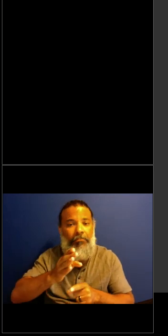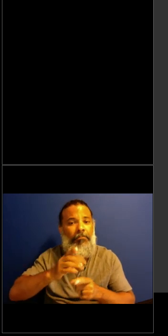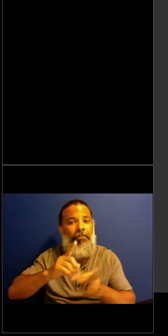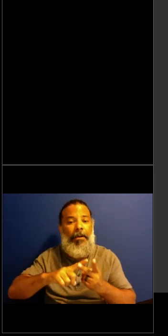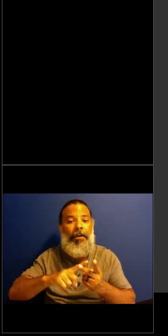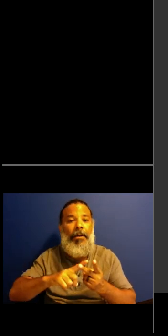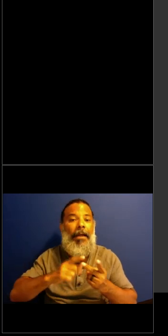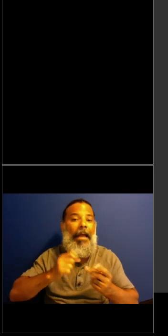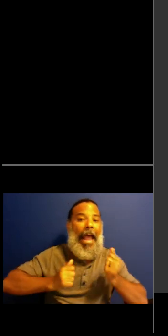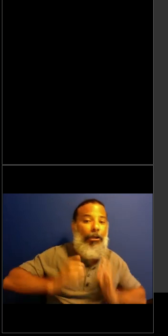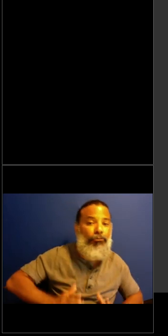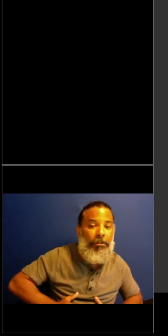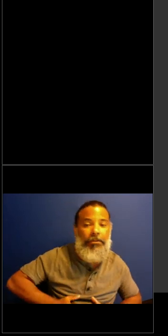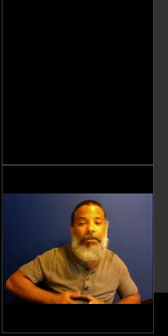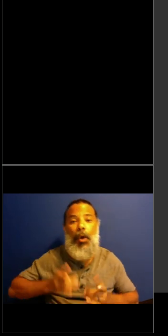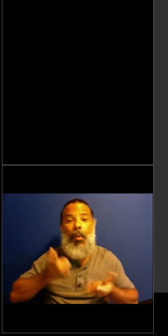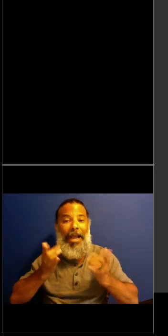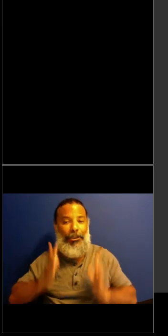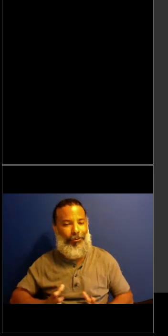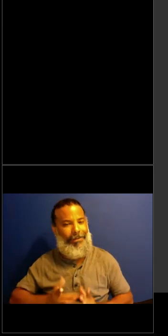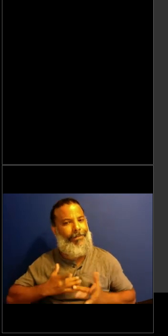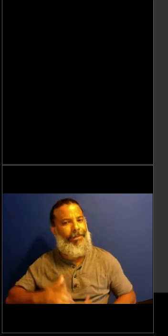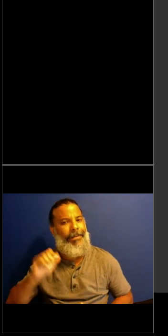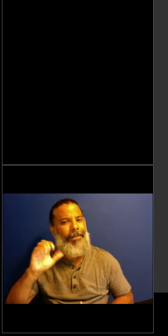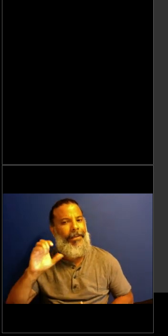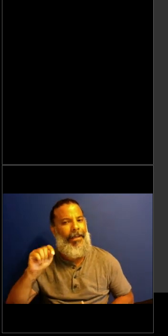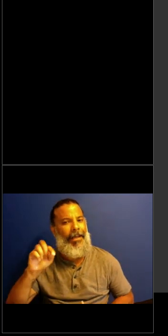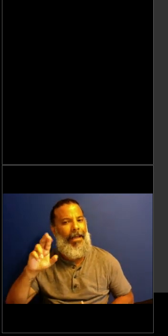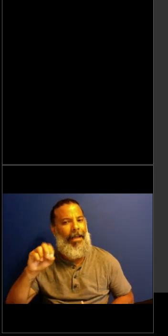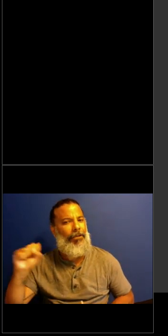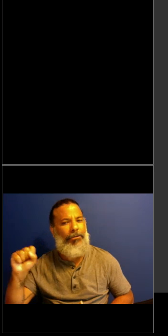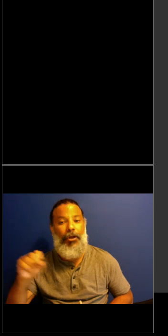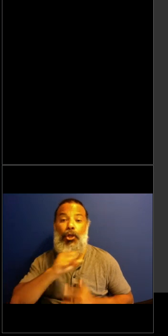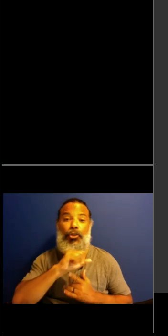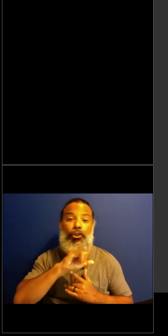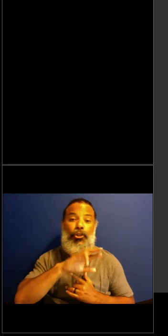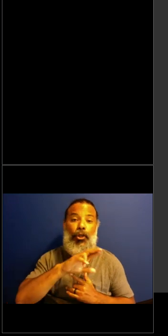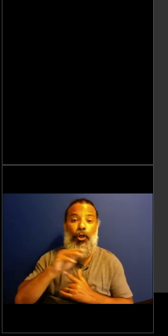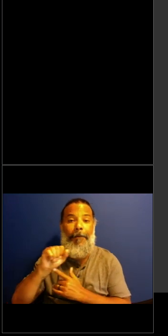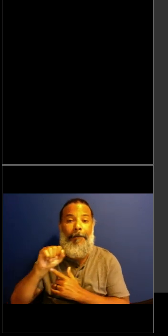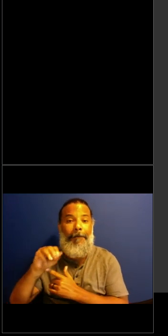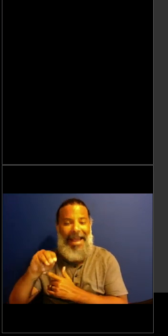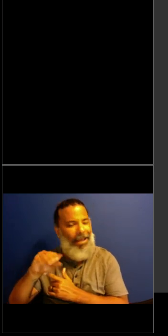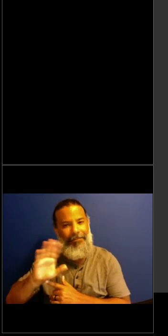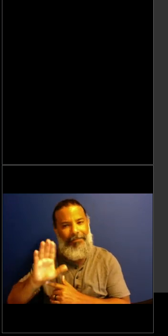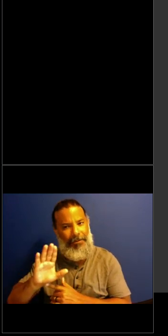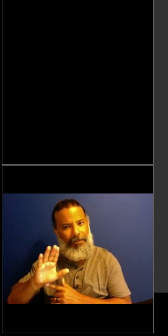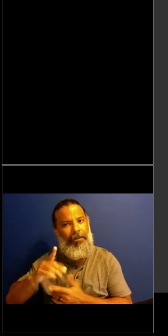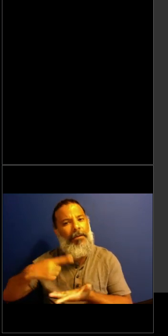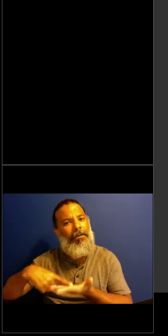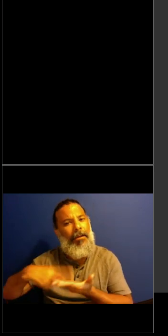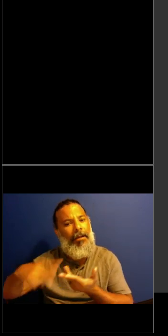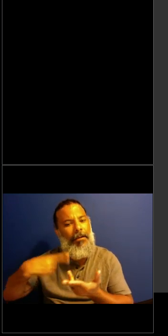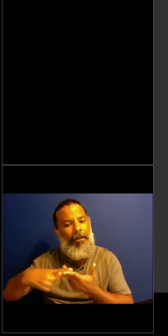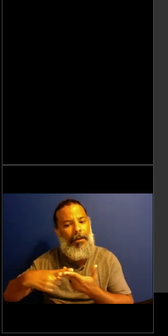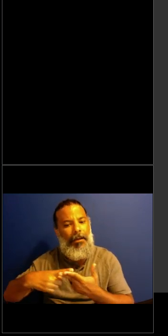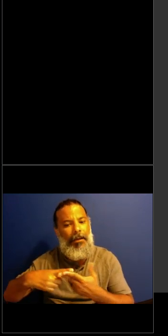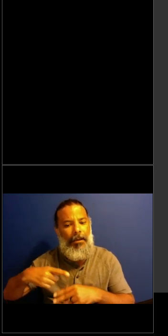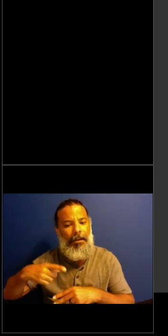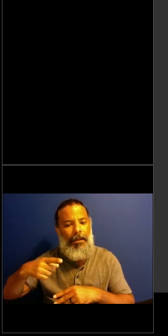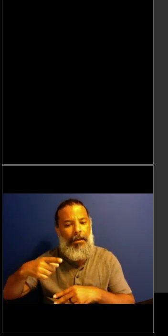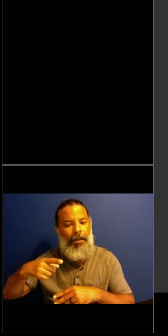or terms of address honorifics like sir and ma'am, those should be used with care. So here we'd also just like to provide a signal boost to